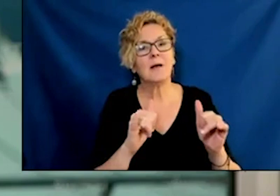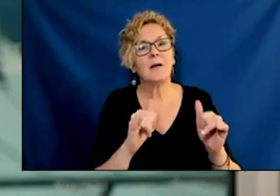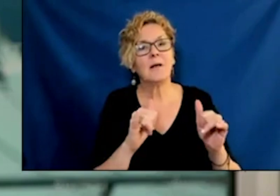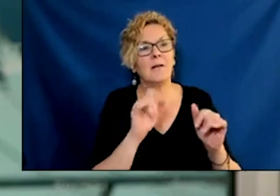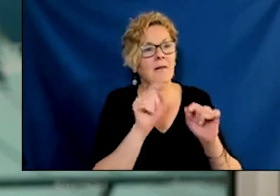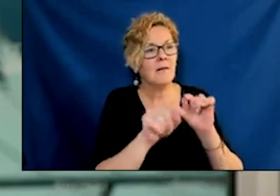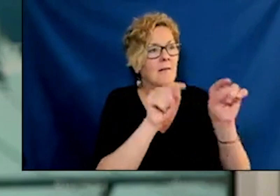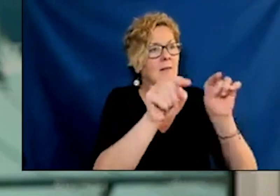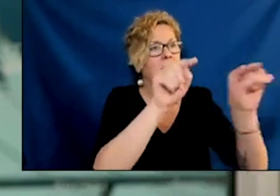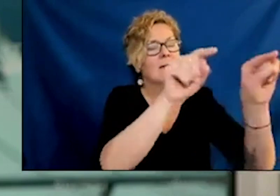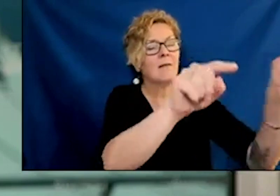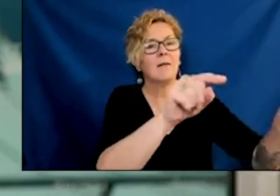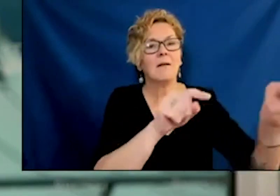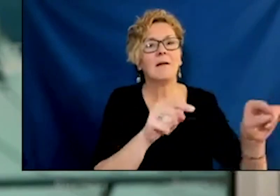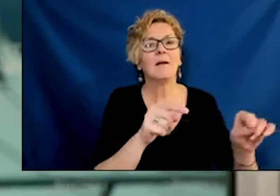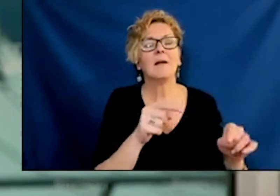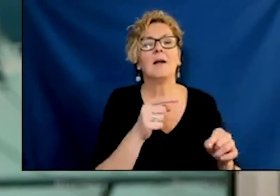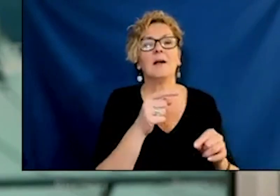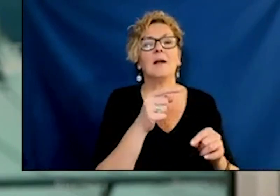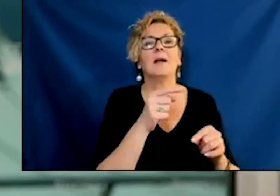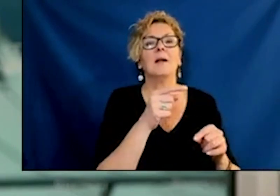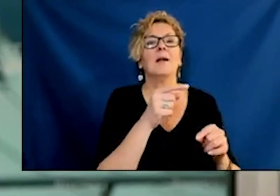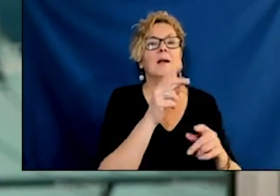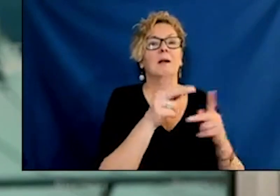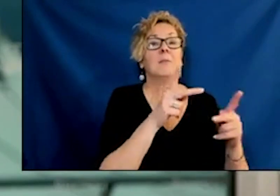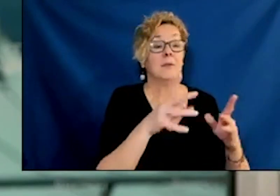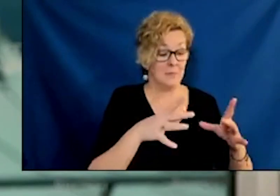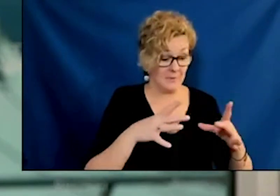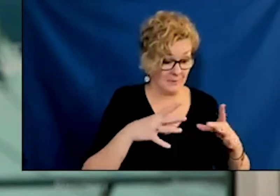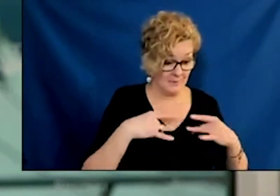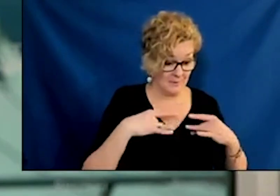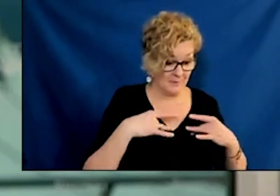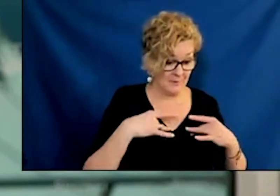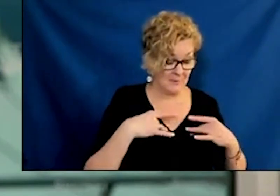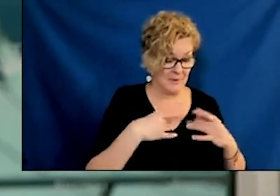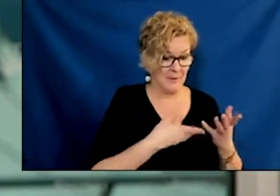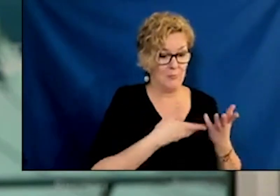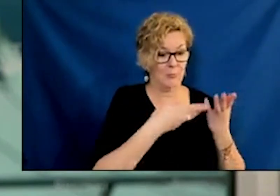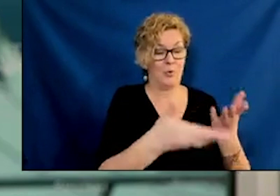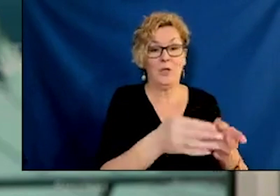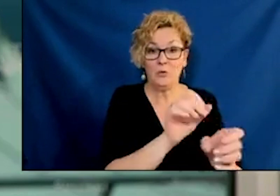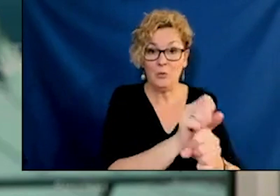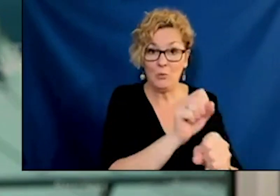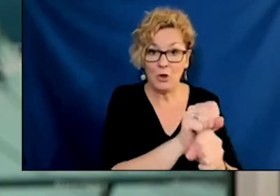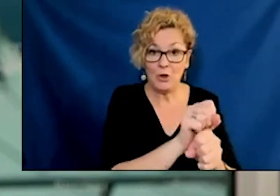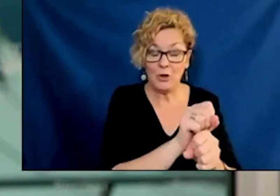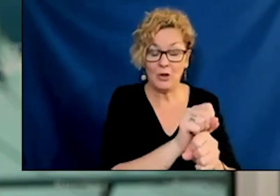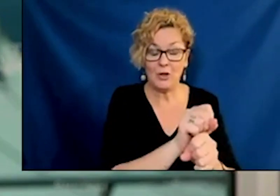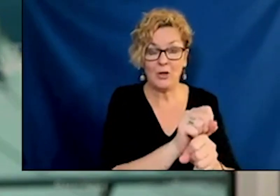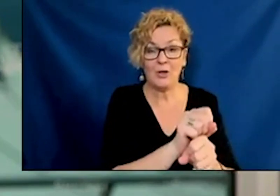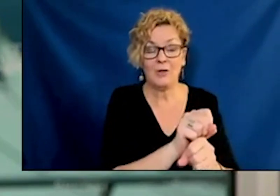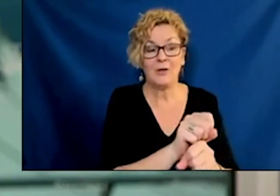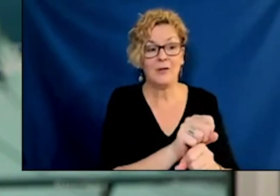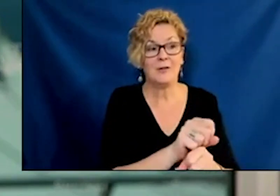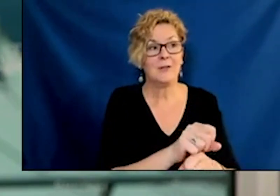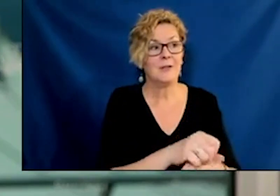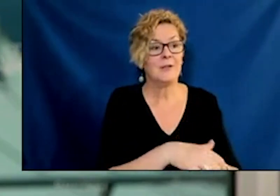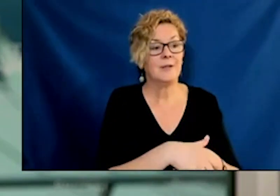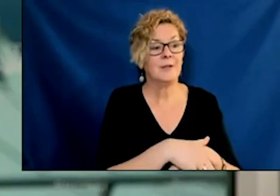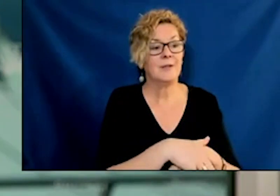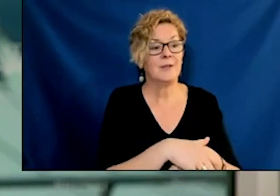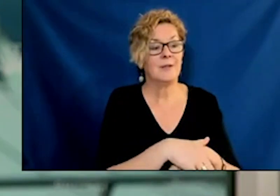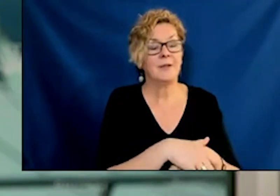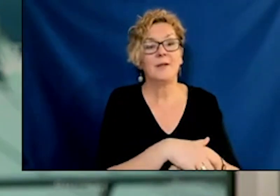spills over into the workplace. It spills over into a long-term care home, because I went to a birthday party with